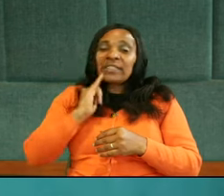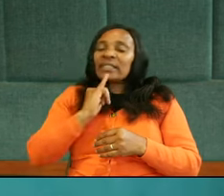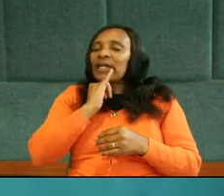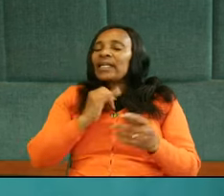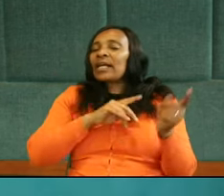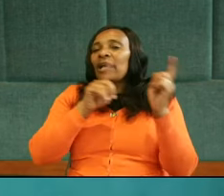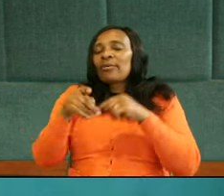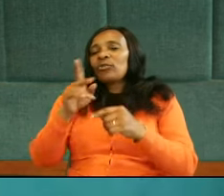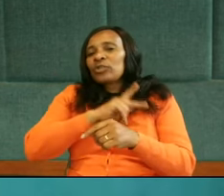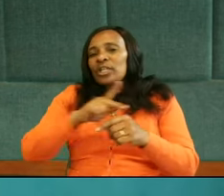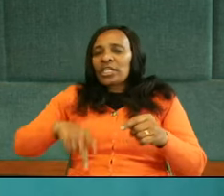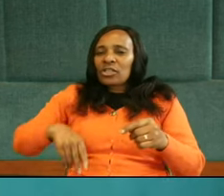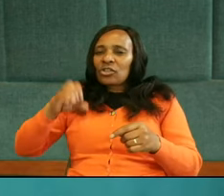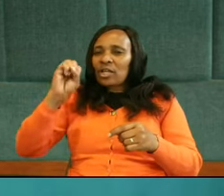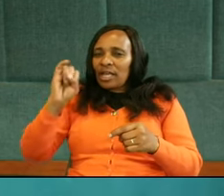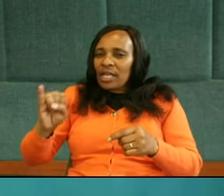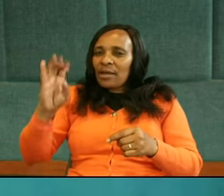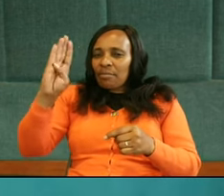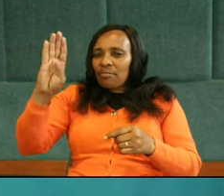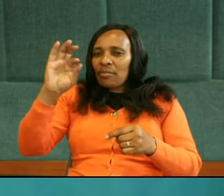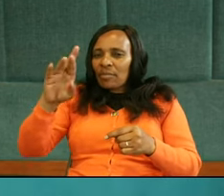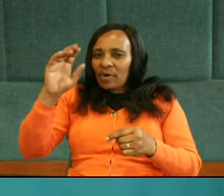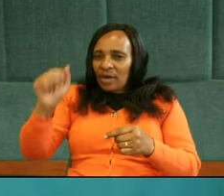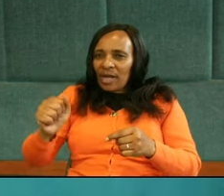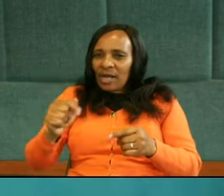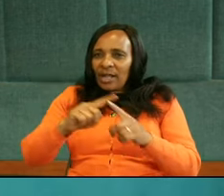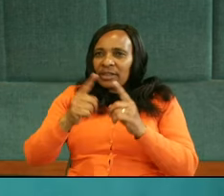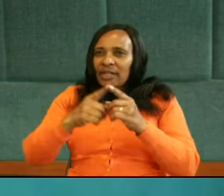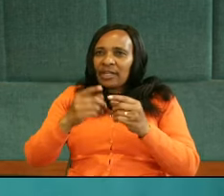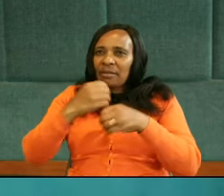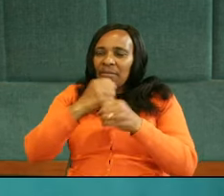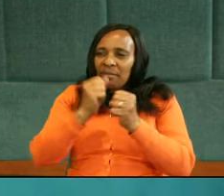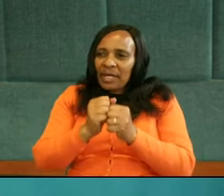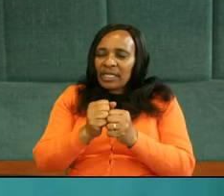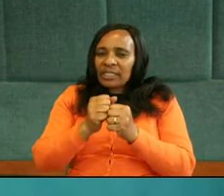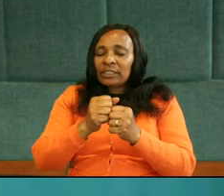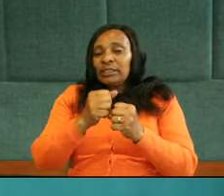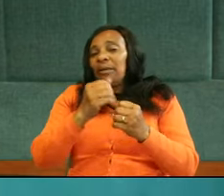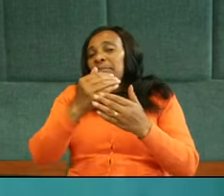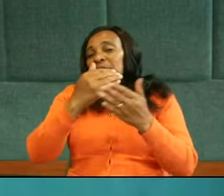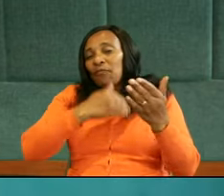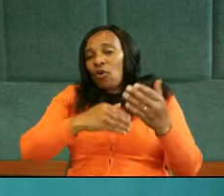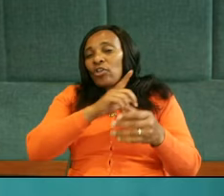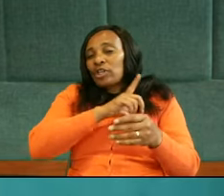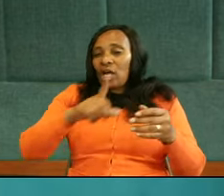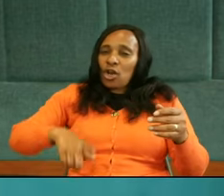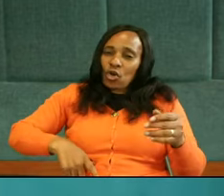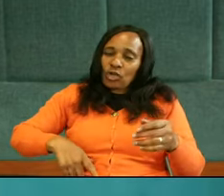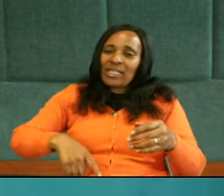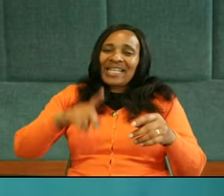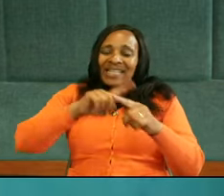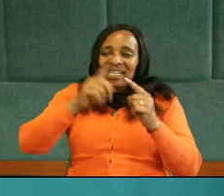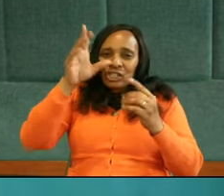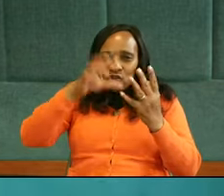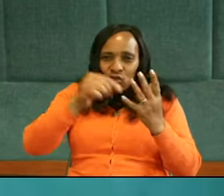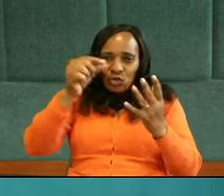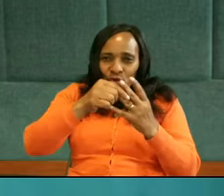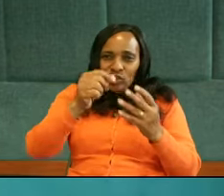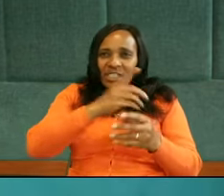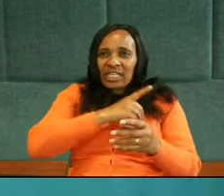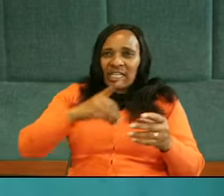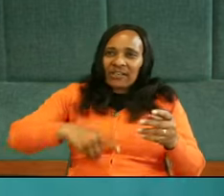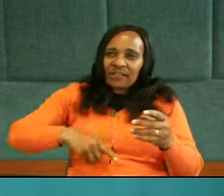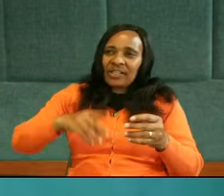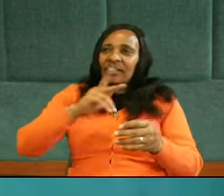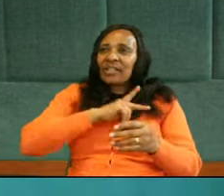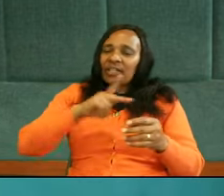Hebron, and King David made a league with them in Hebron, before the Lord, and they anointed David king over Israel."